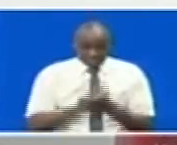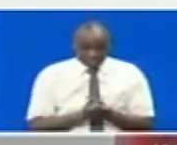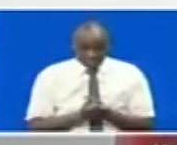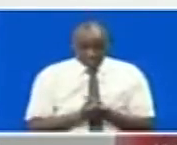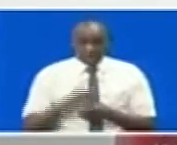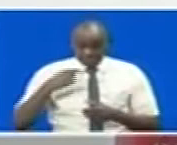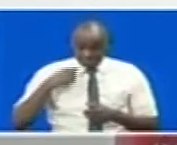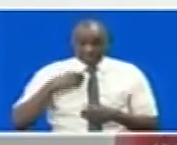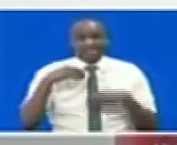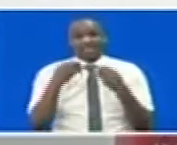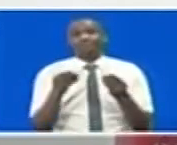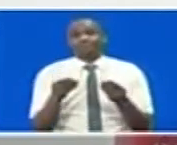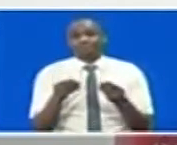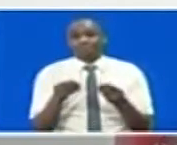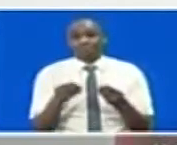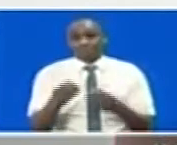I gave